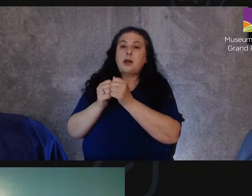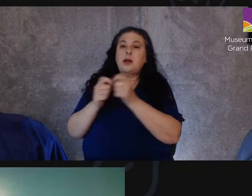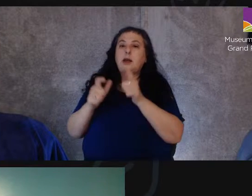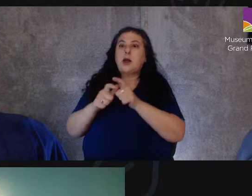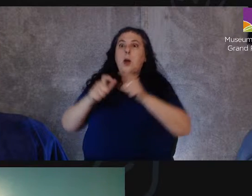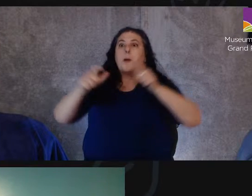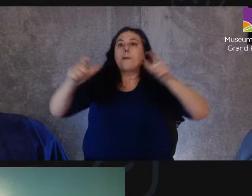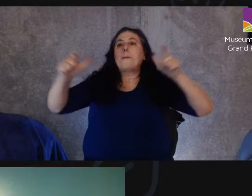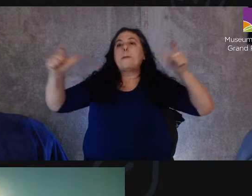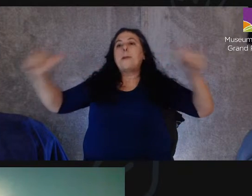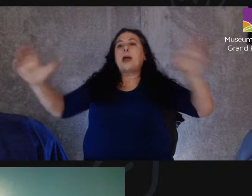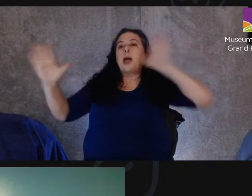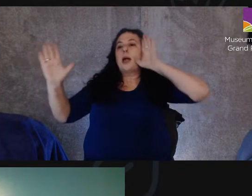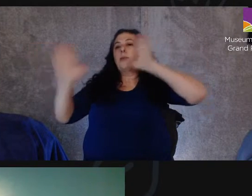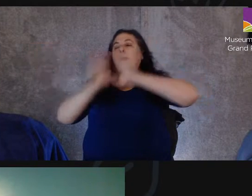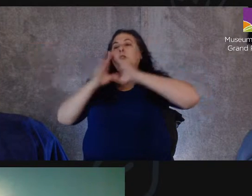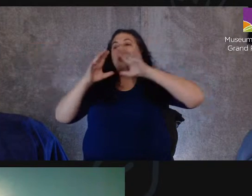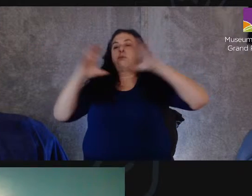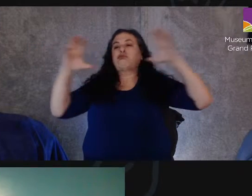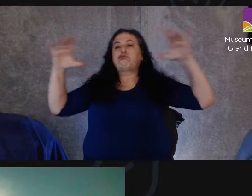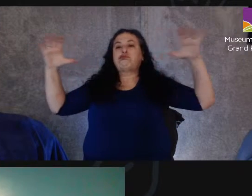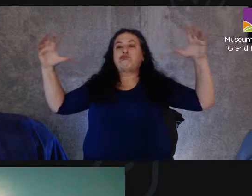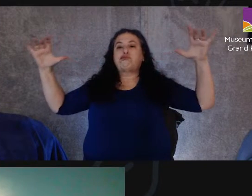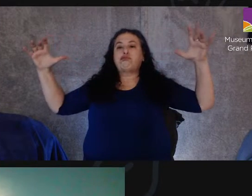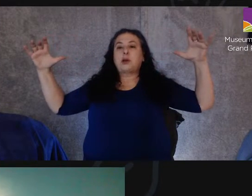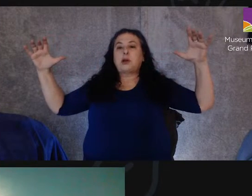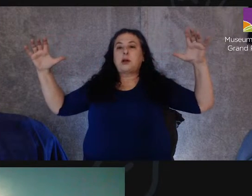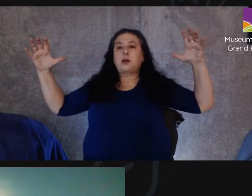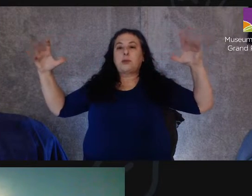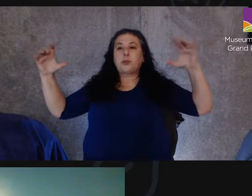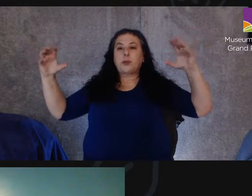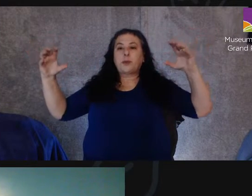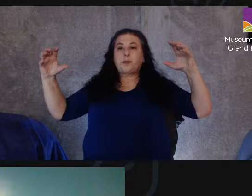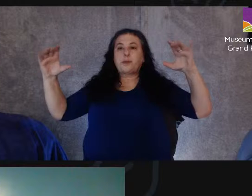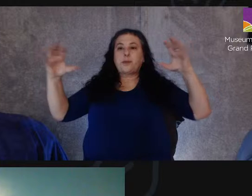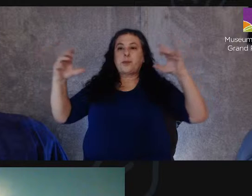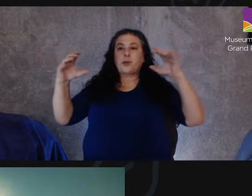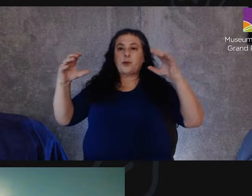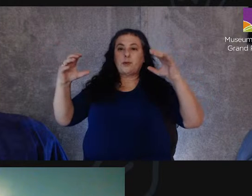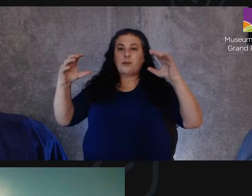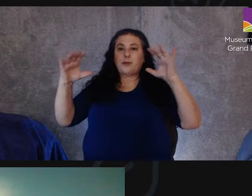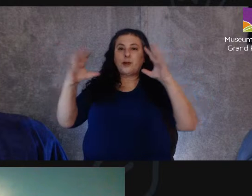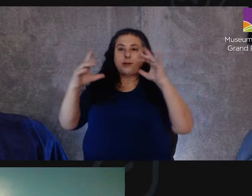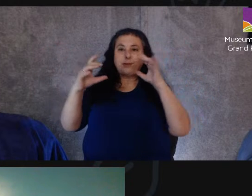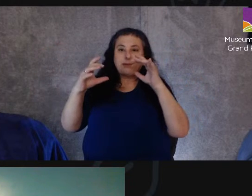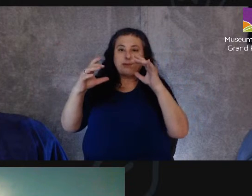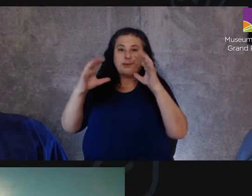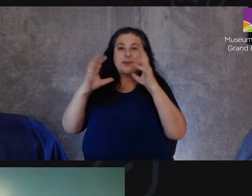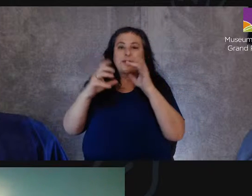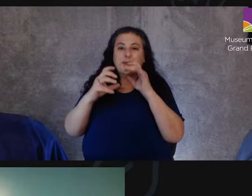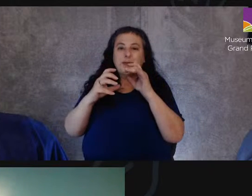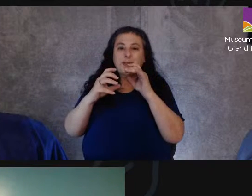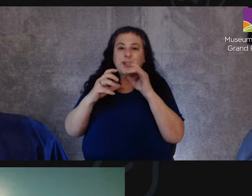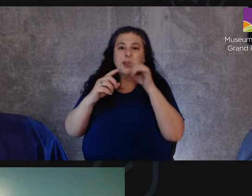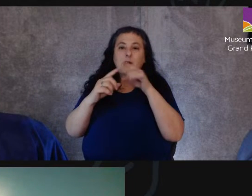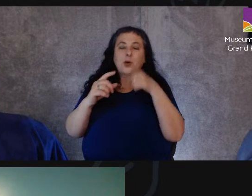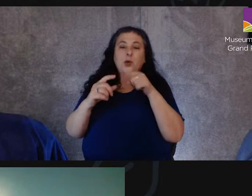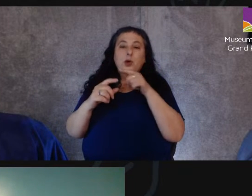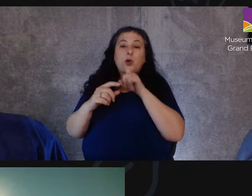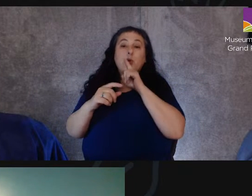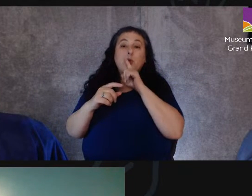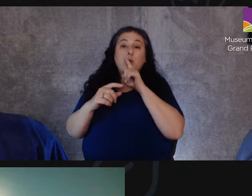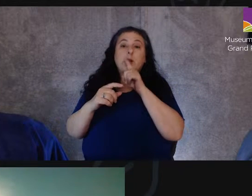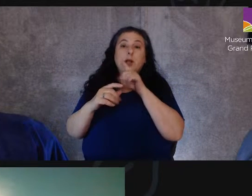big picture, and then I'm going to kind of move us down tighter and tighter and tighter till we get to really some